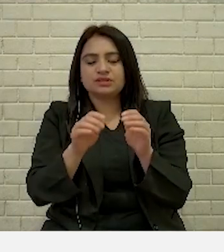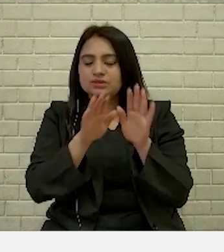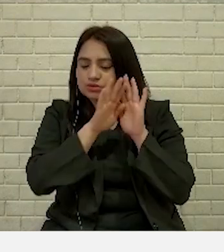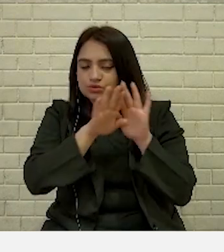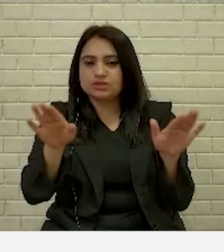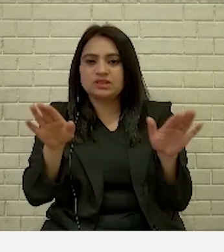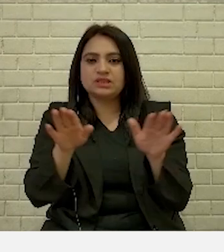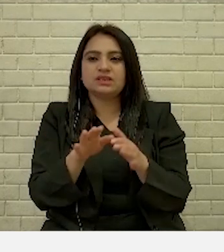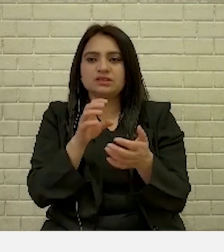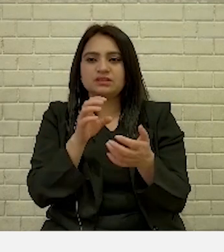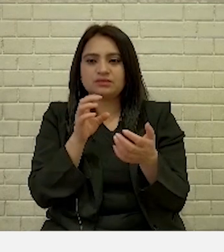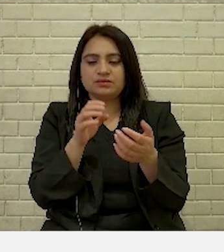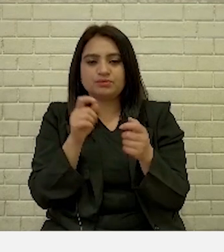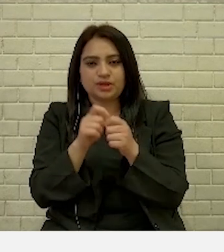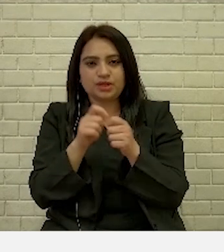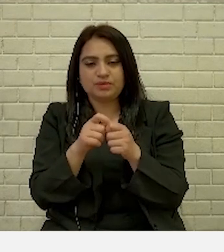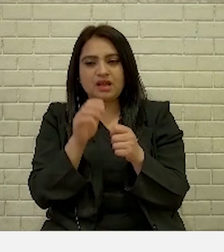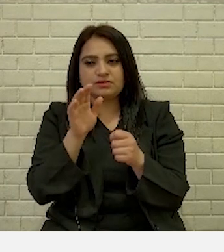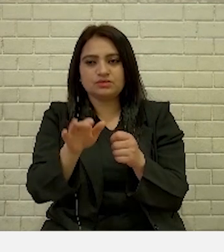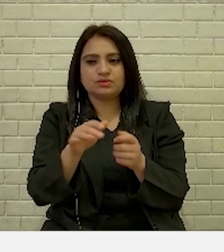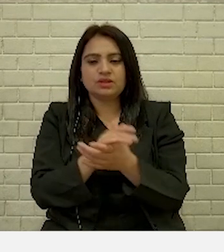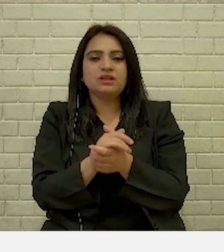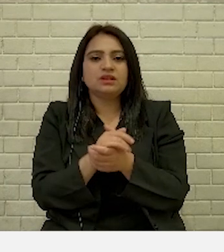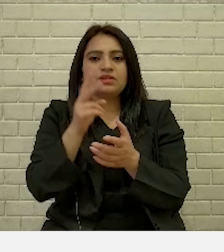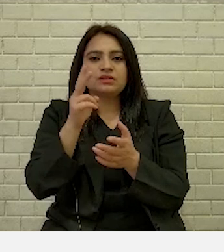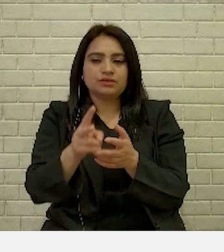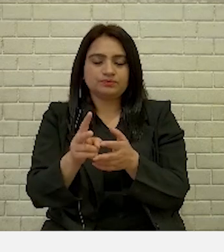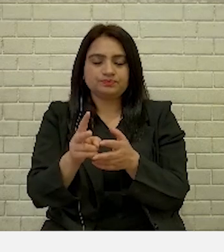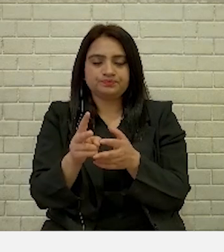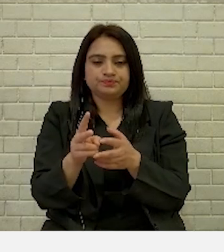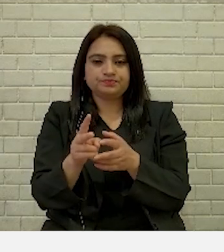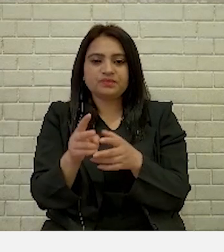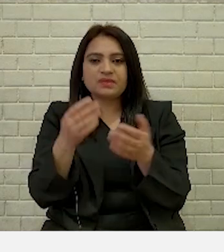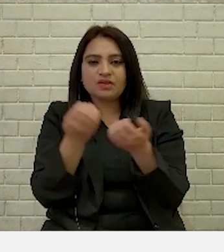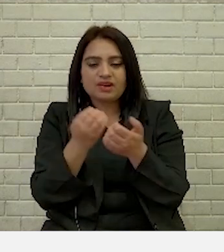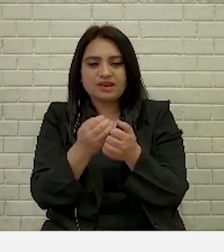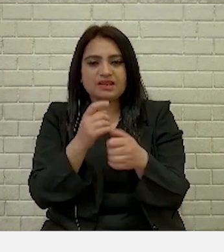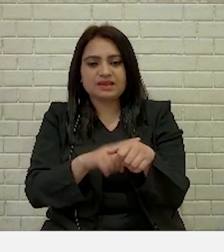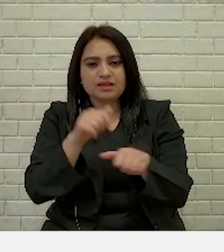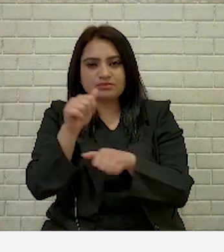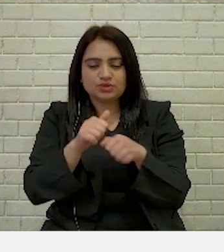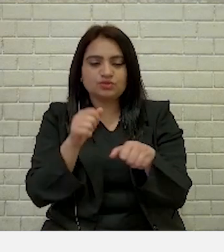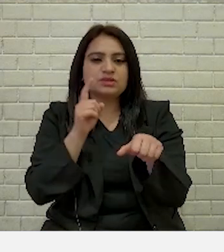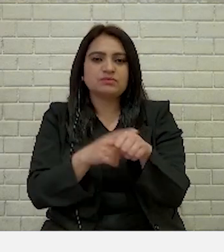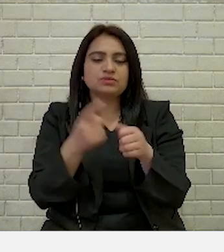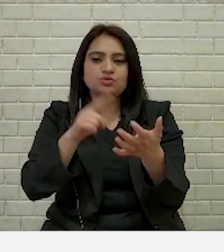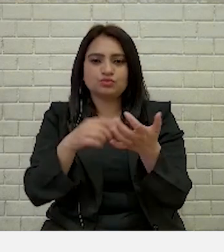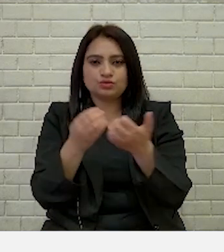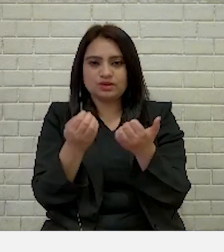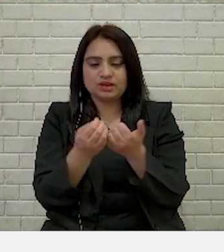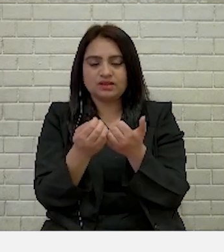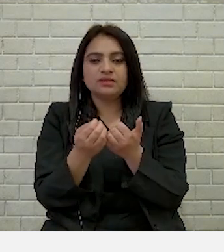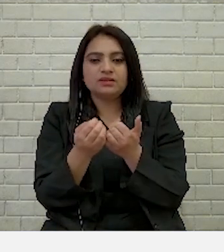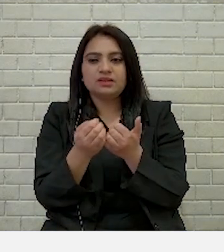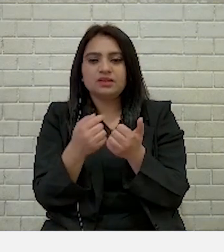or anything like that. So when I started my journey, the ideas that I had that was basically out of